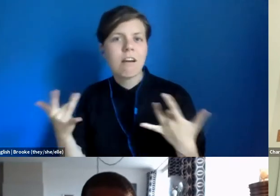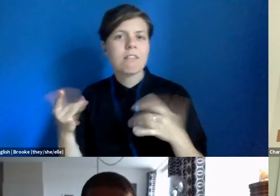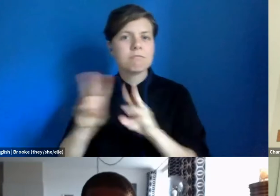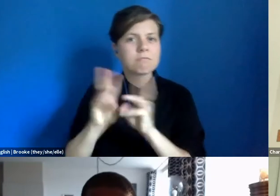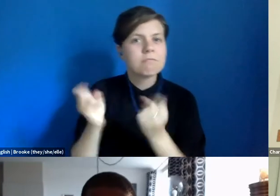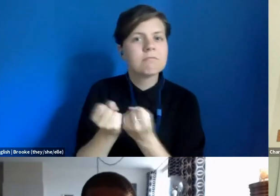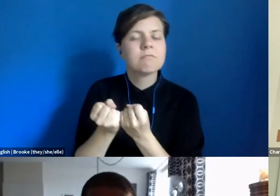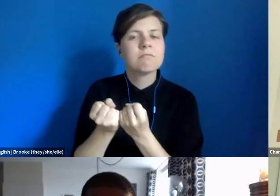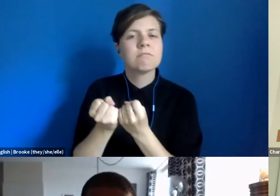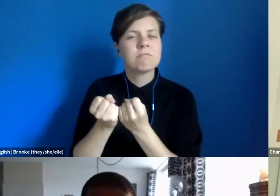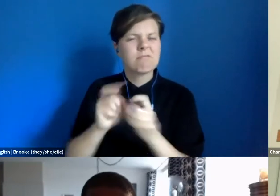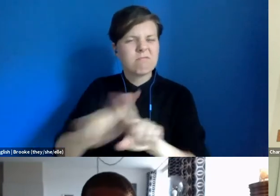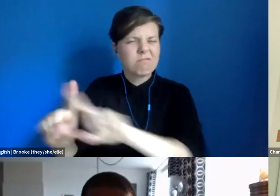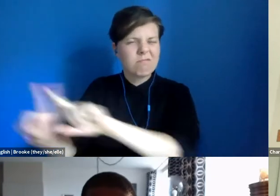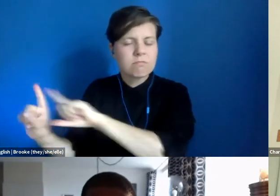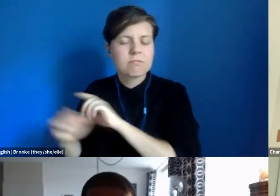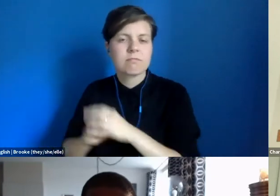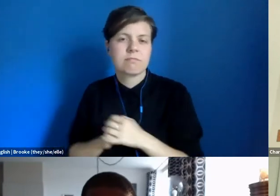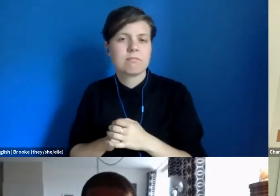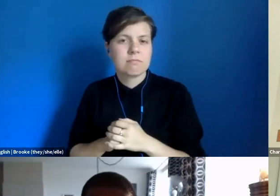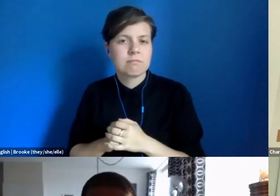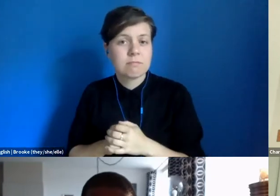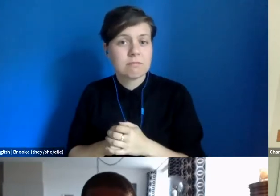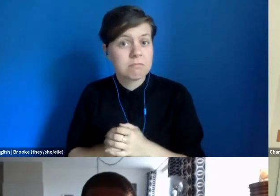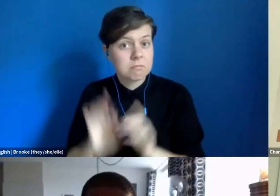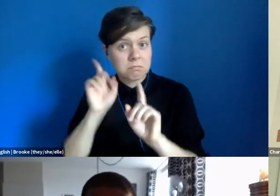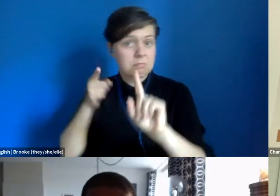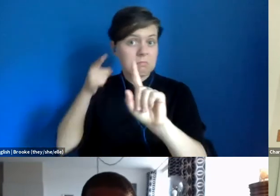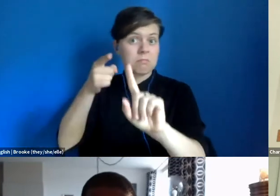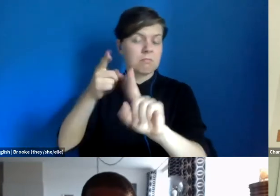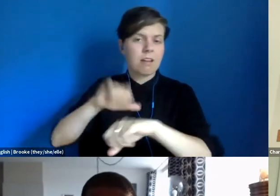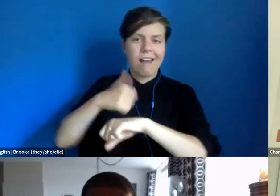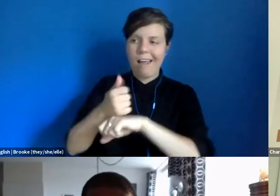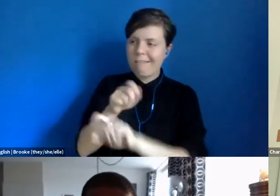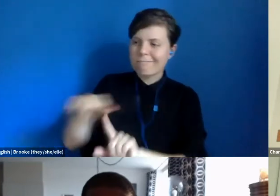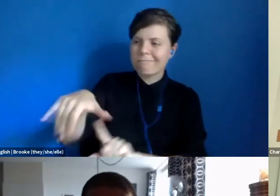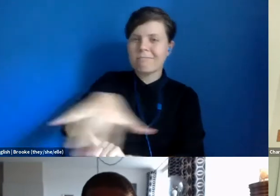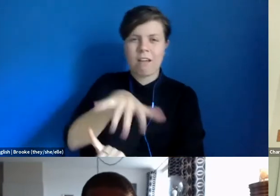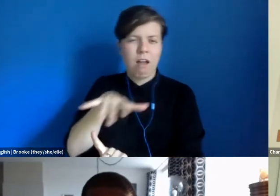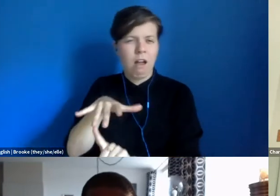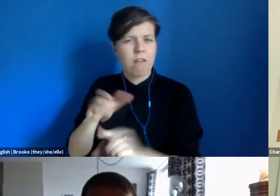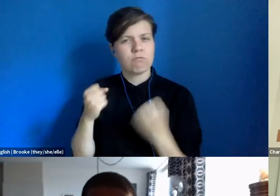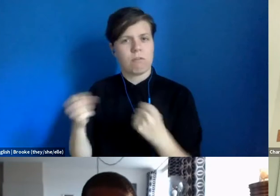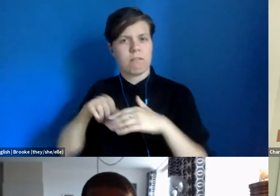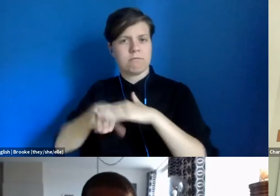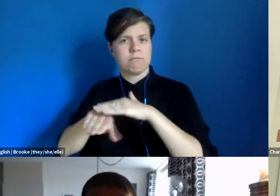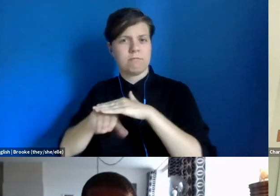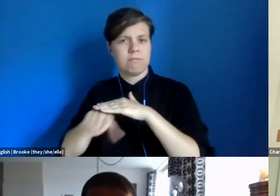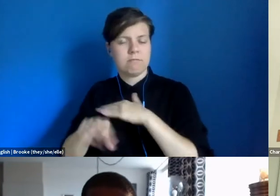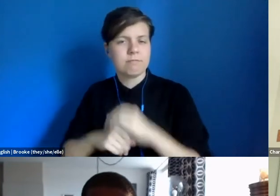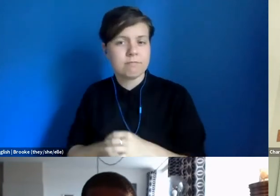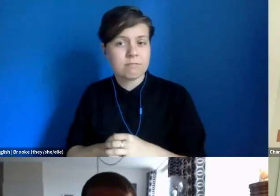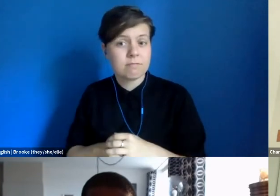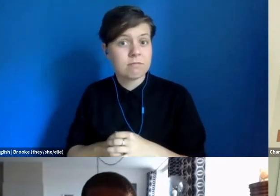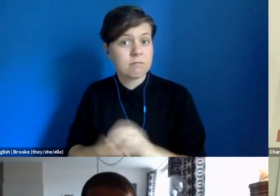specifically trying to create spaces that are more accessible. So although our events are for everyone,